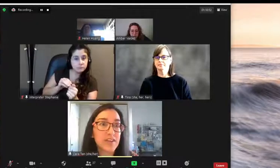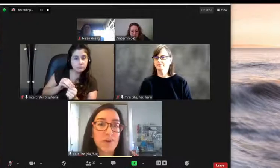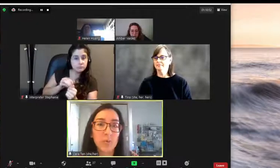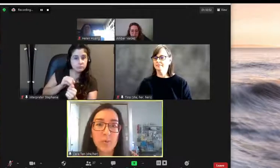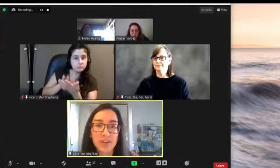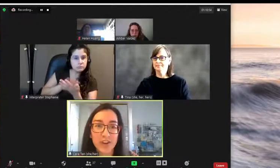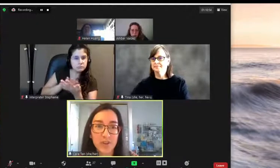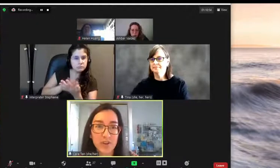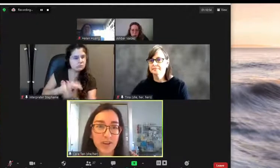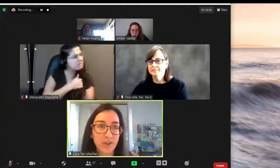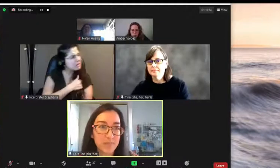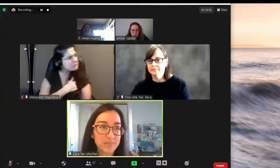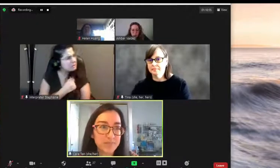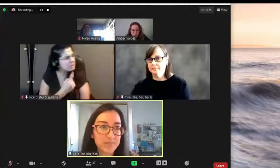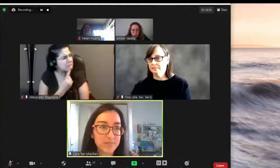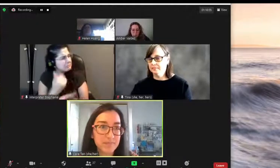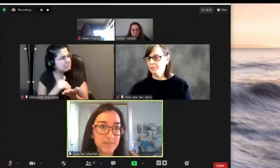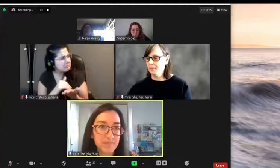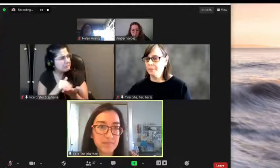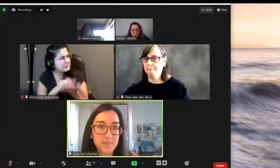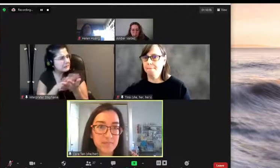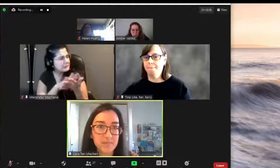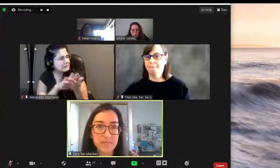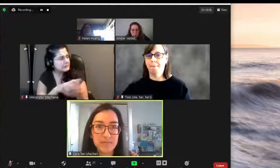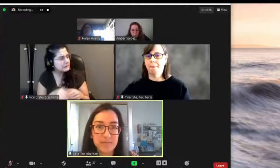Sorry, say it one more time, you cut out.